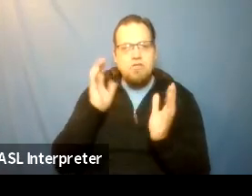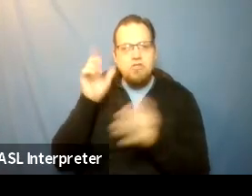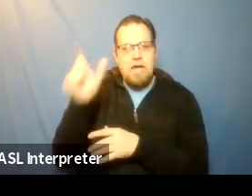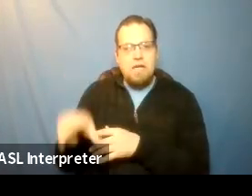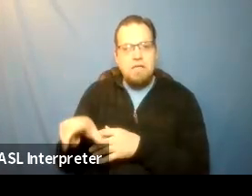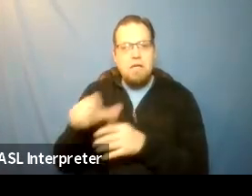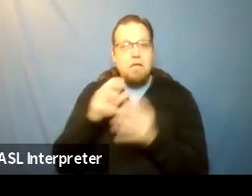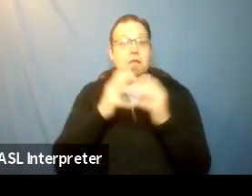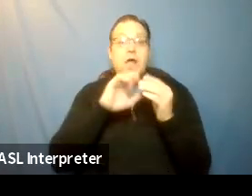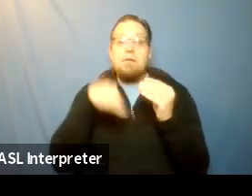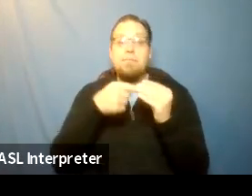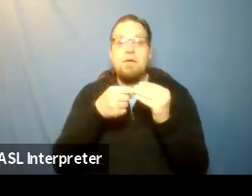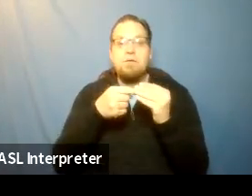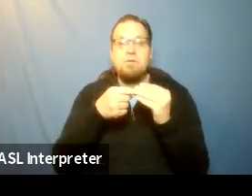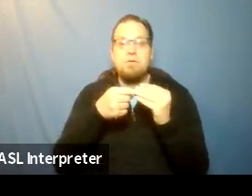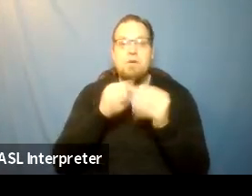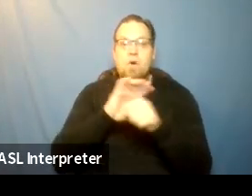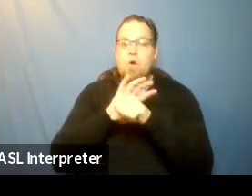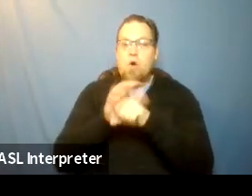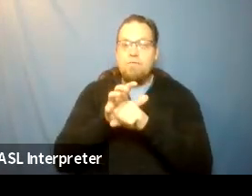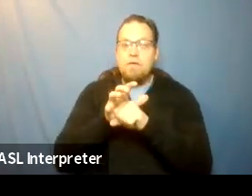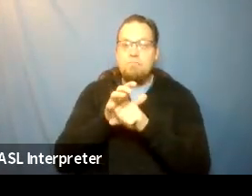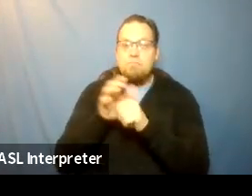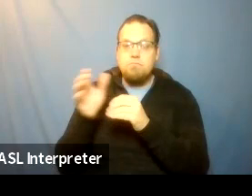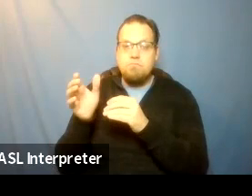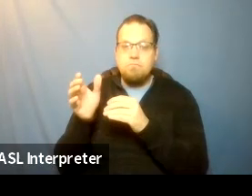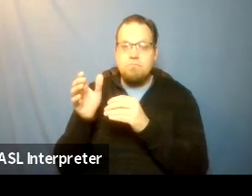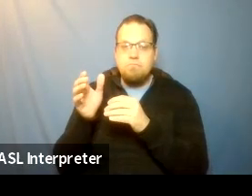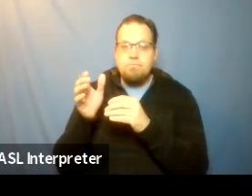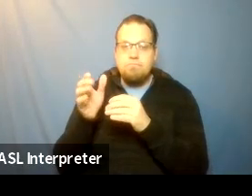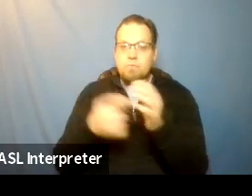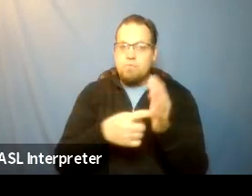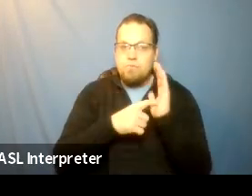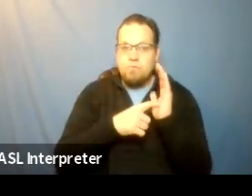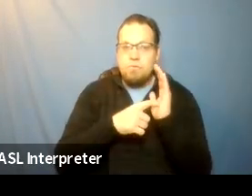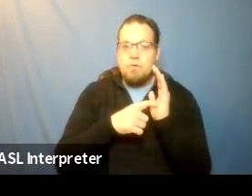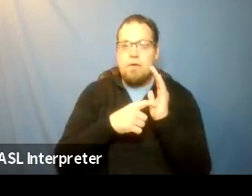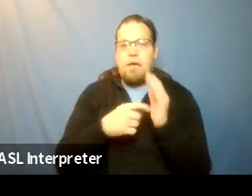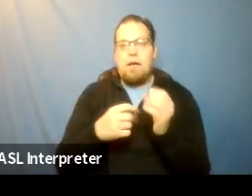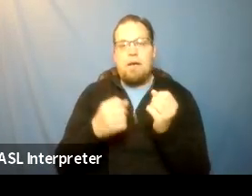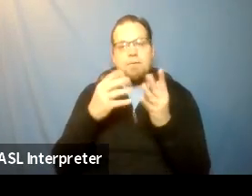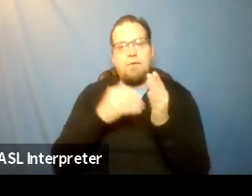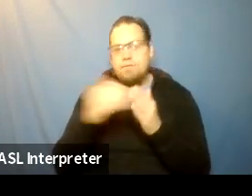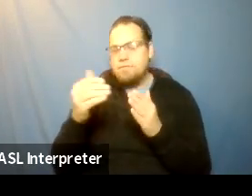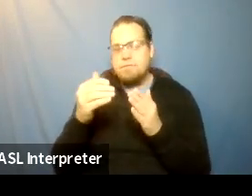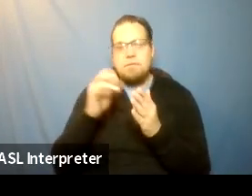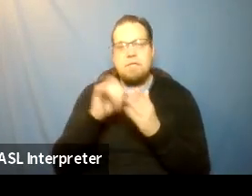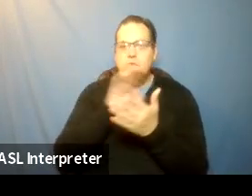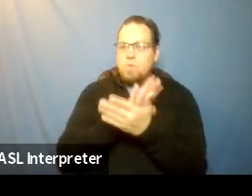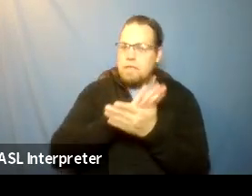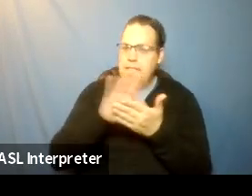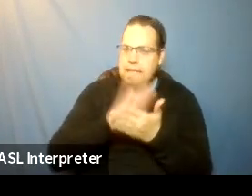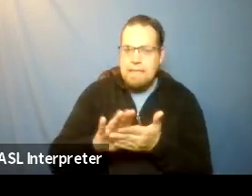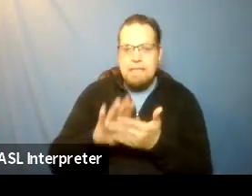Lots about COVID protocols and how often is the school cleaned and those kind of things.